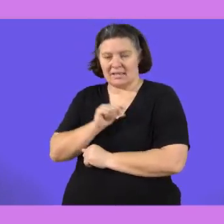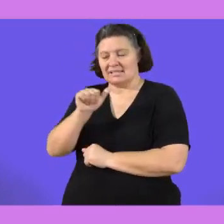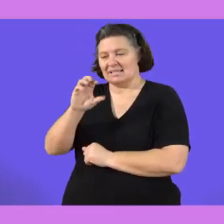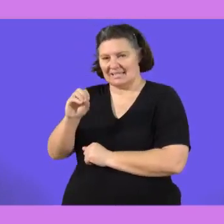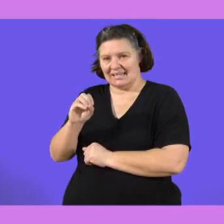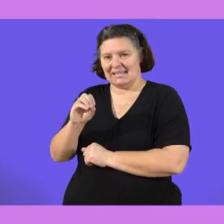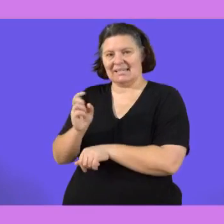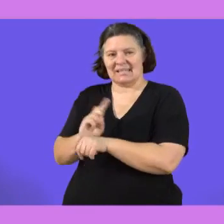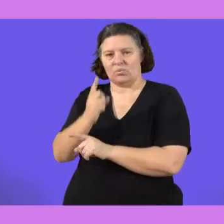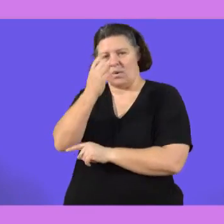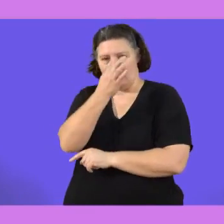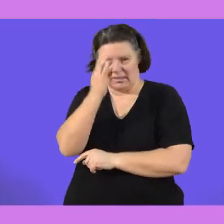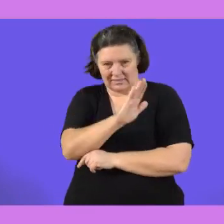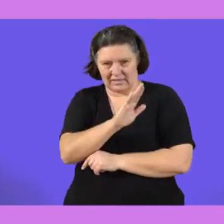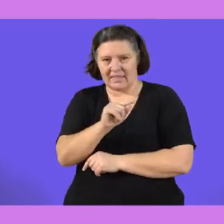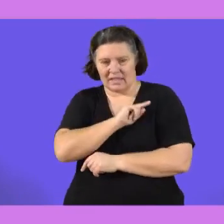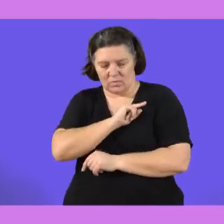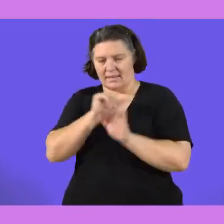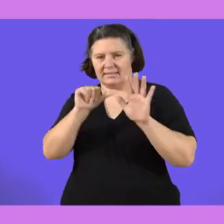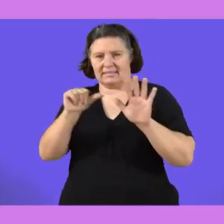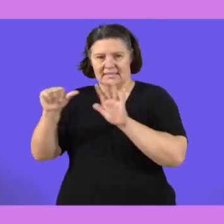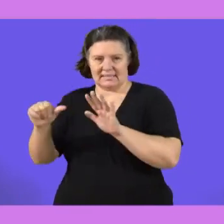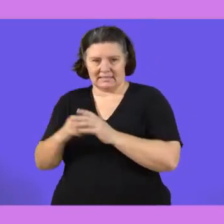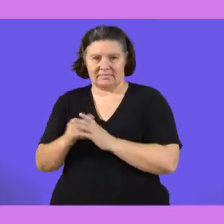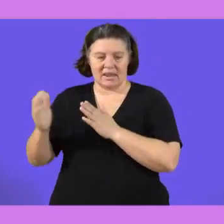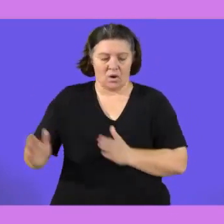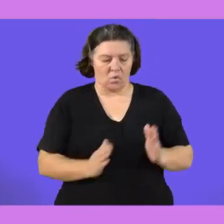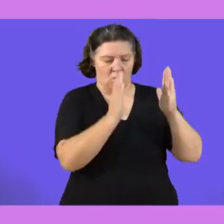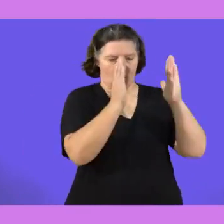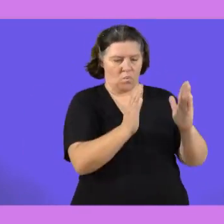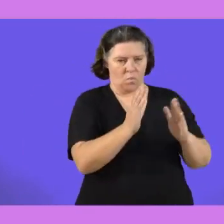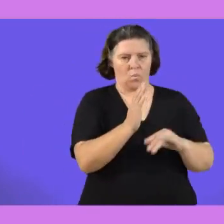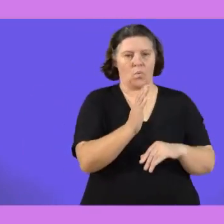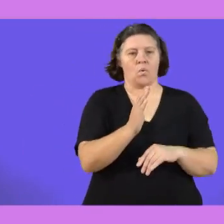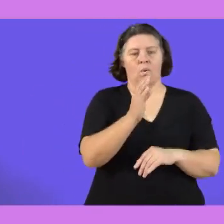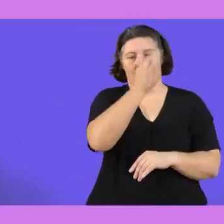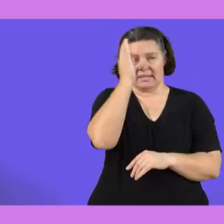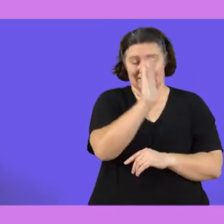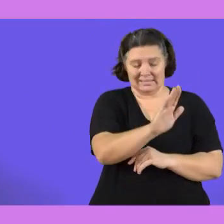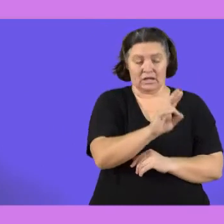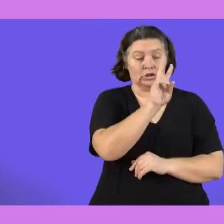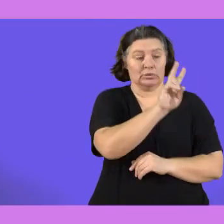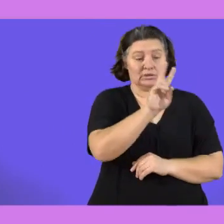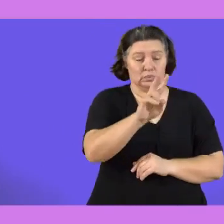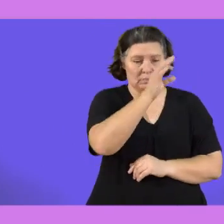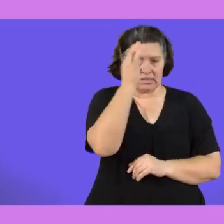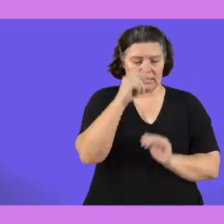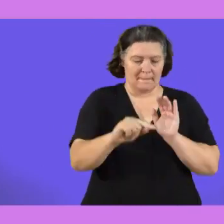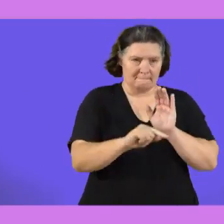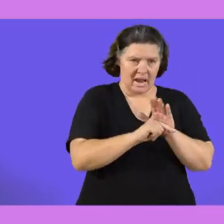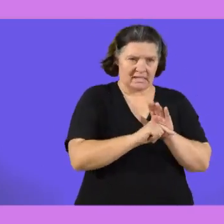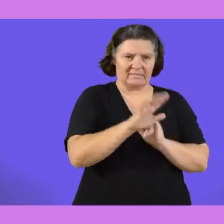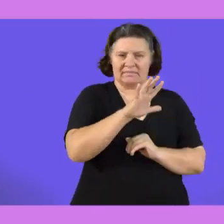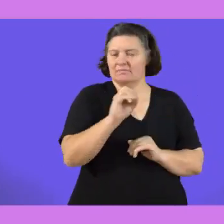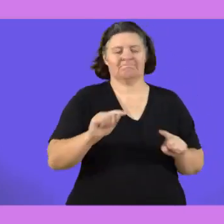I added to the seconds. So therefore, it's 66. Now I'm going to work with my minutes. I have 22 minutes minus